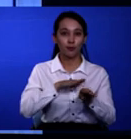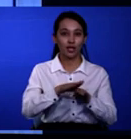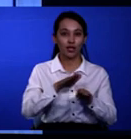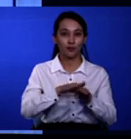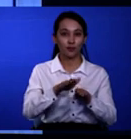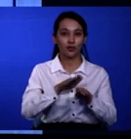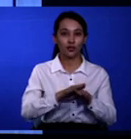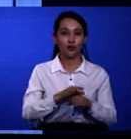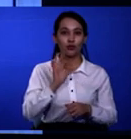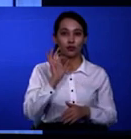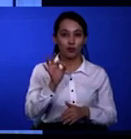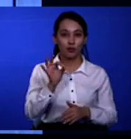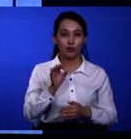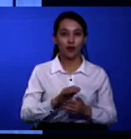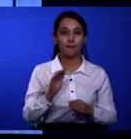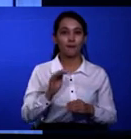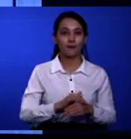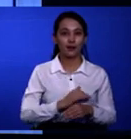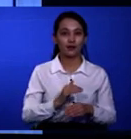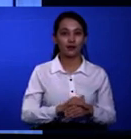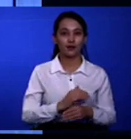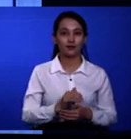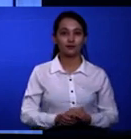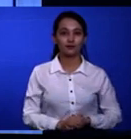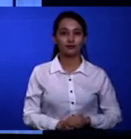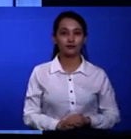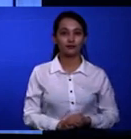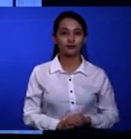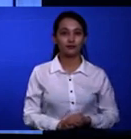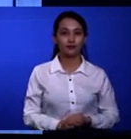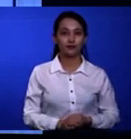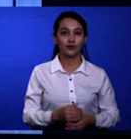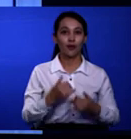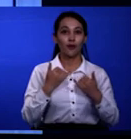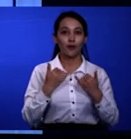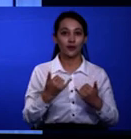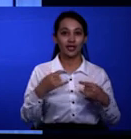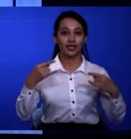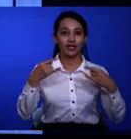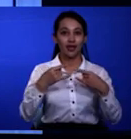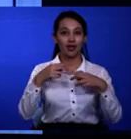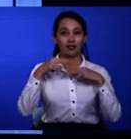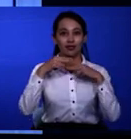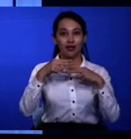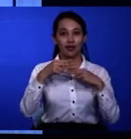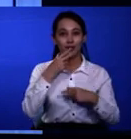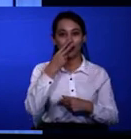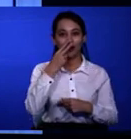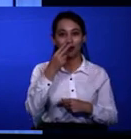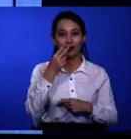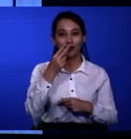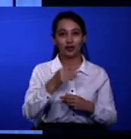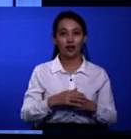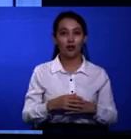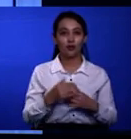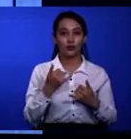uyga vazifani juda to'g'ri bajargansiz. Barakalla. Endi esa ekranga diqqat bilan qarang.